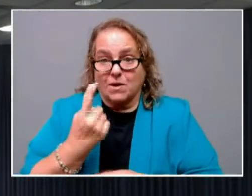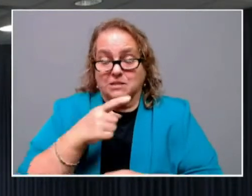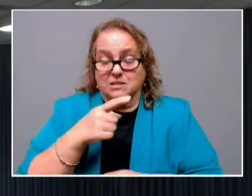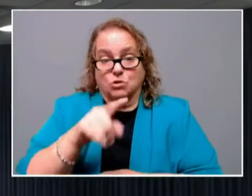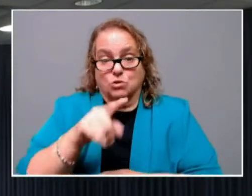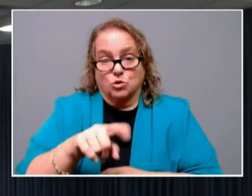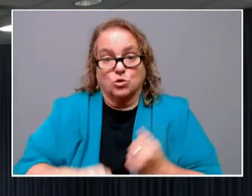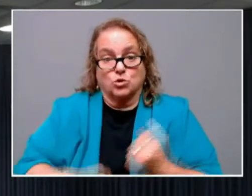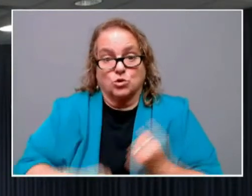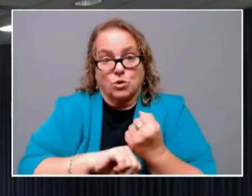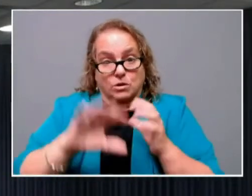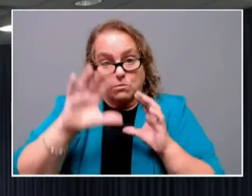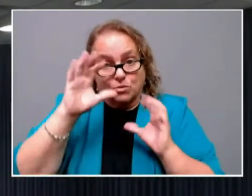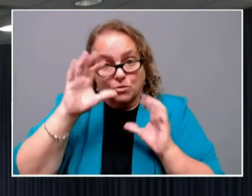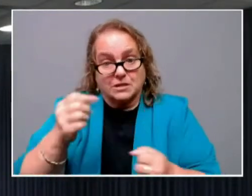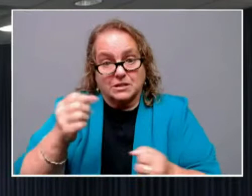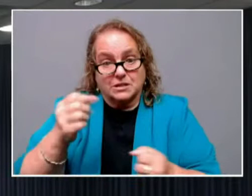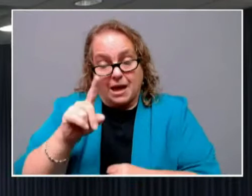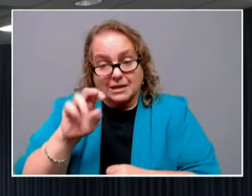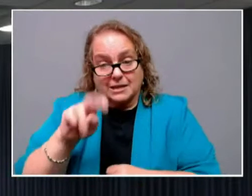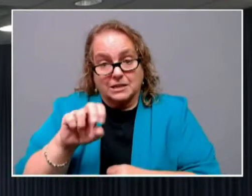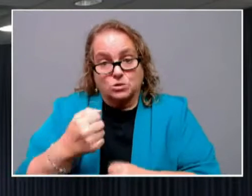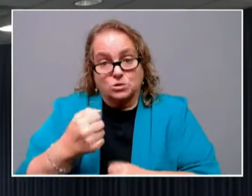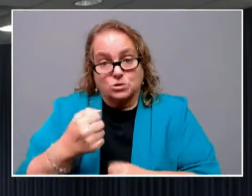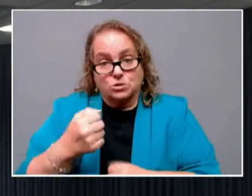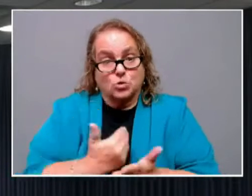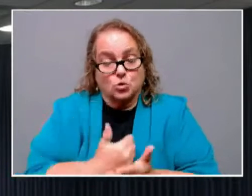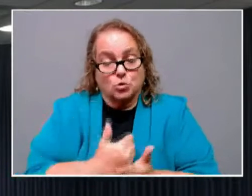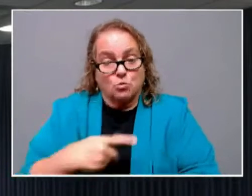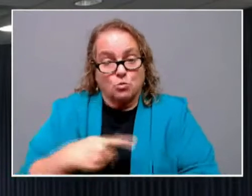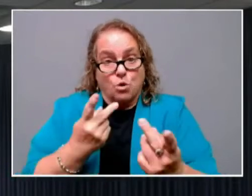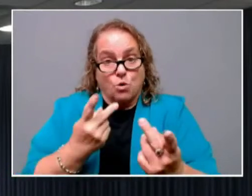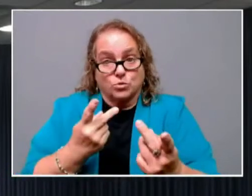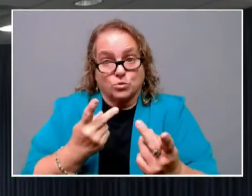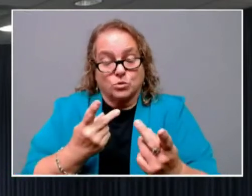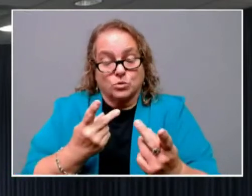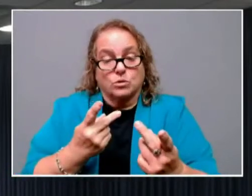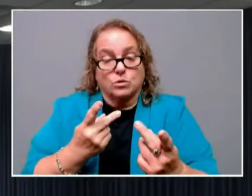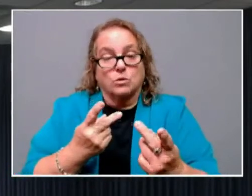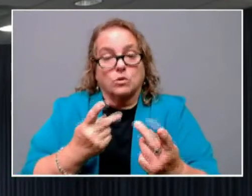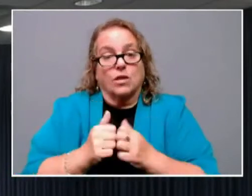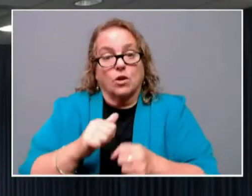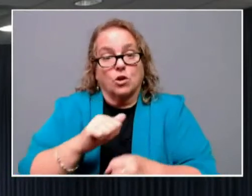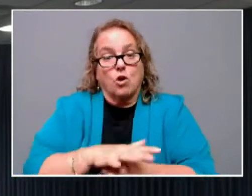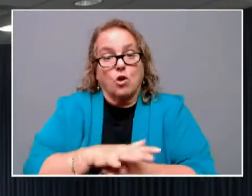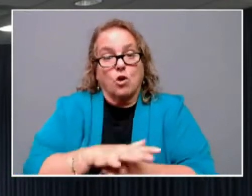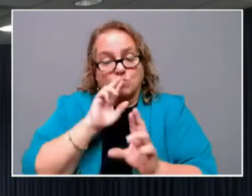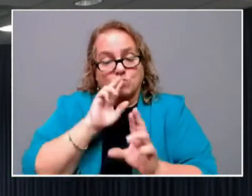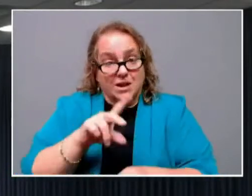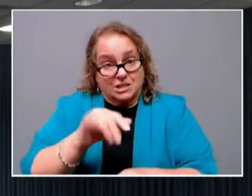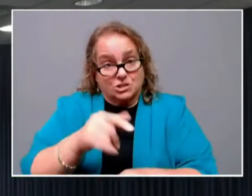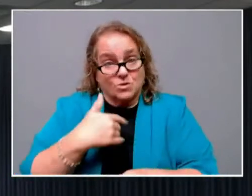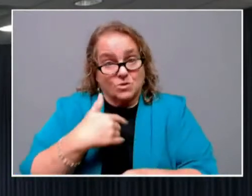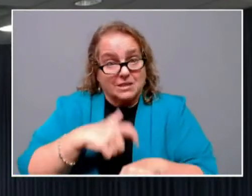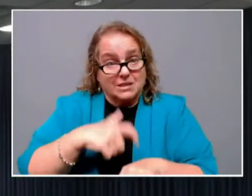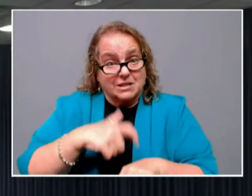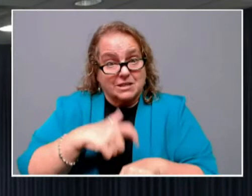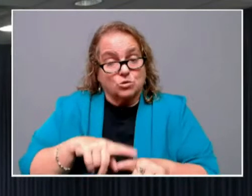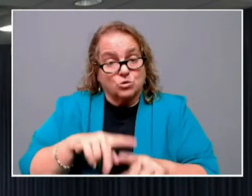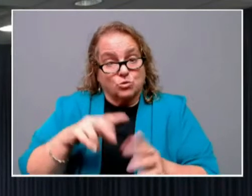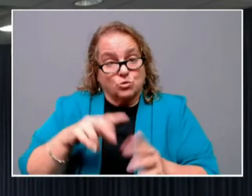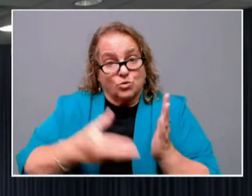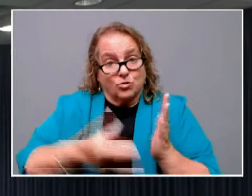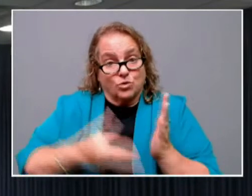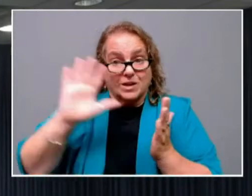Biden's new proposals around the COVID response. I was wondering if you've had time to review those and if you